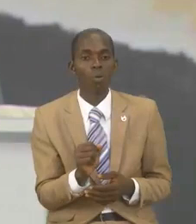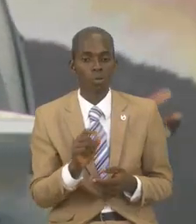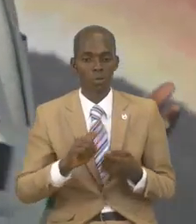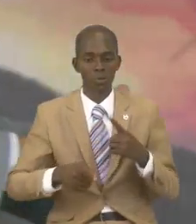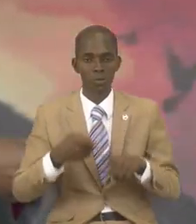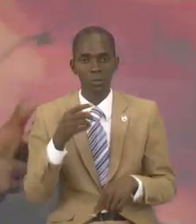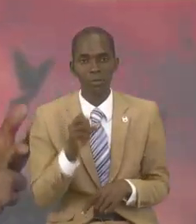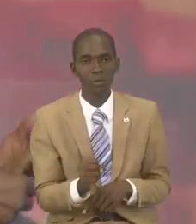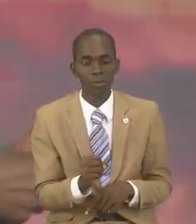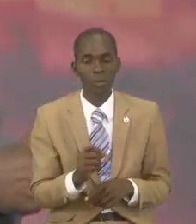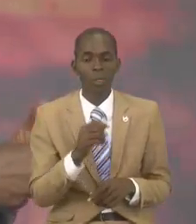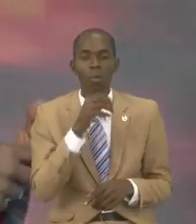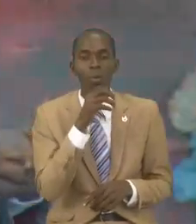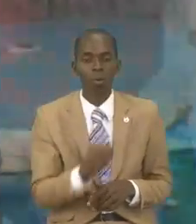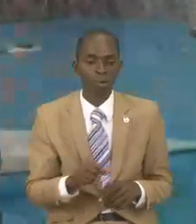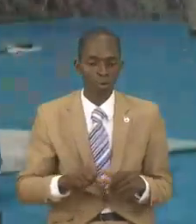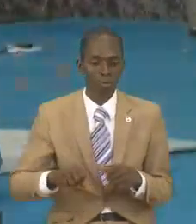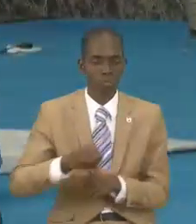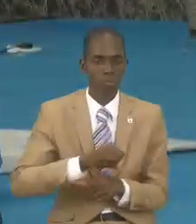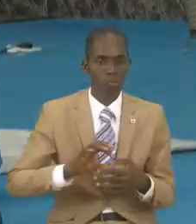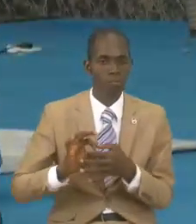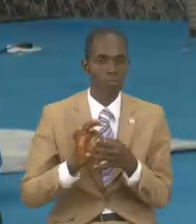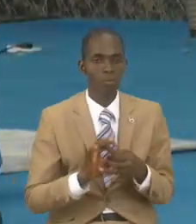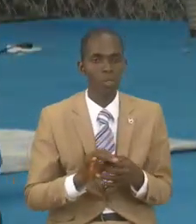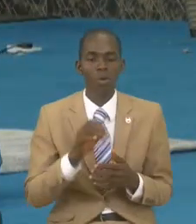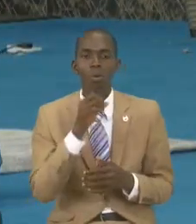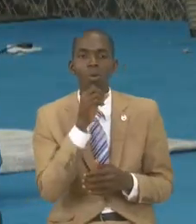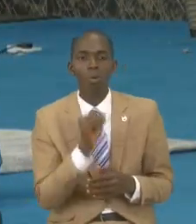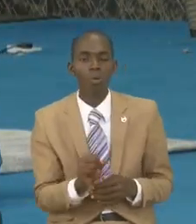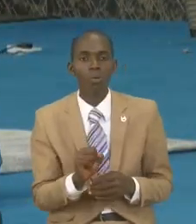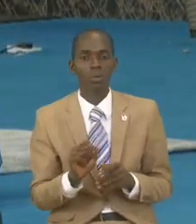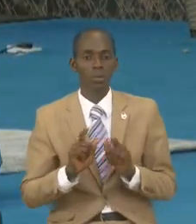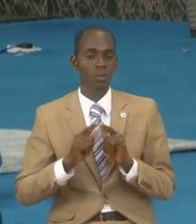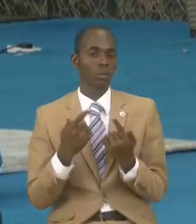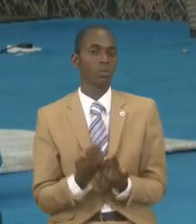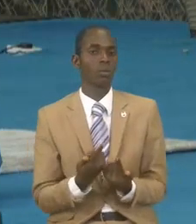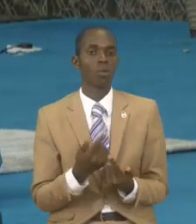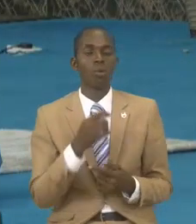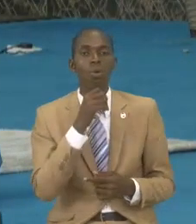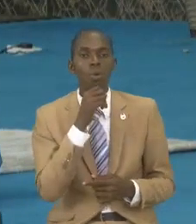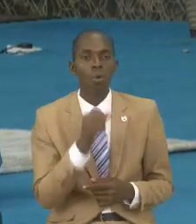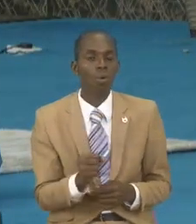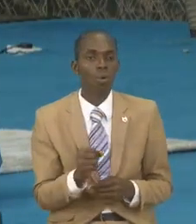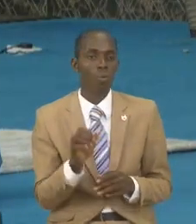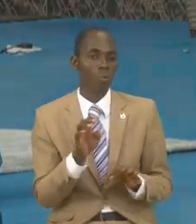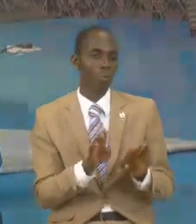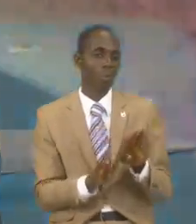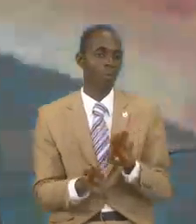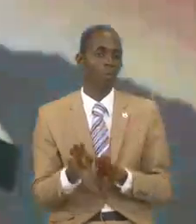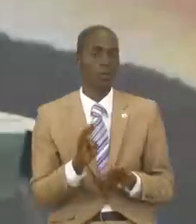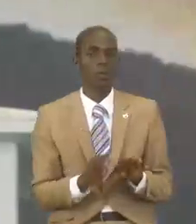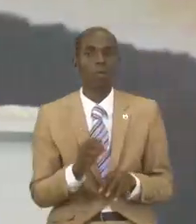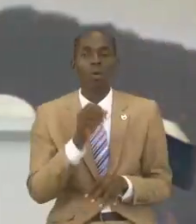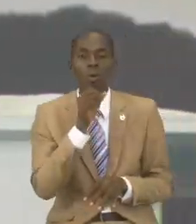old fellowship, old gang, old behavior, old